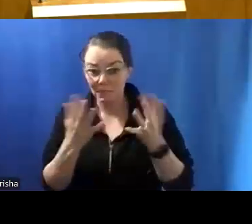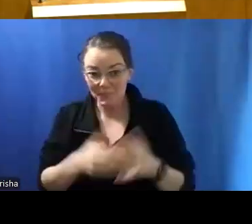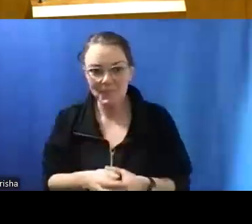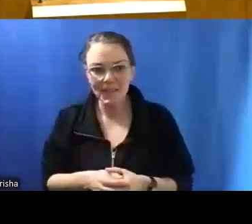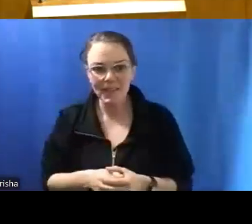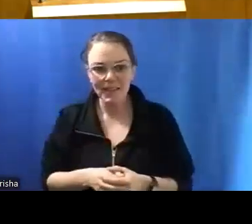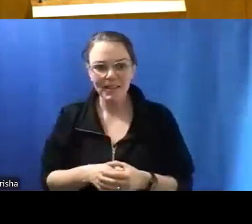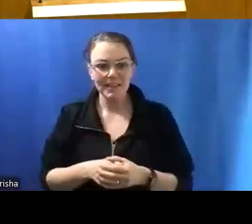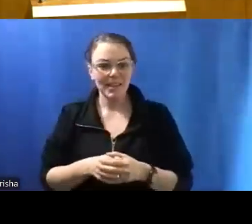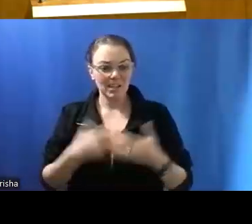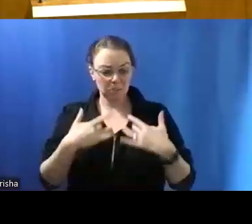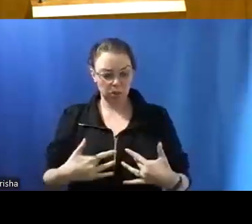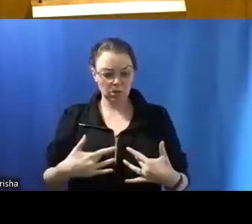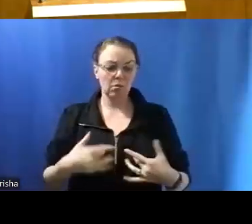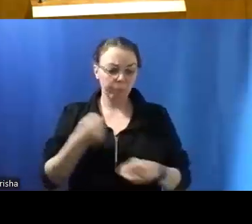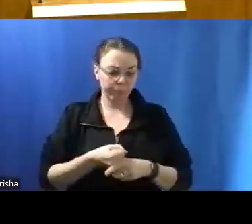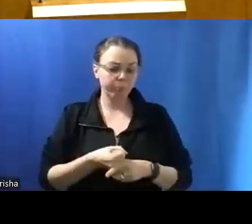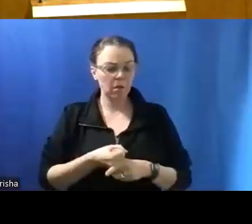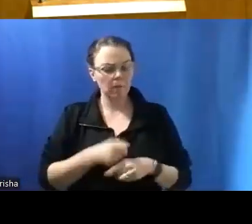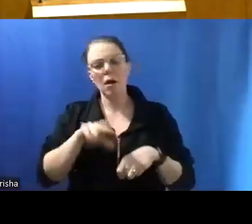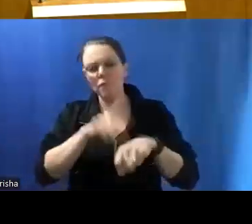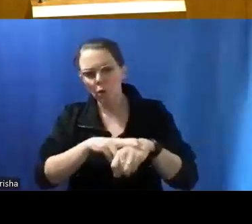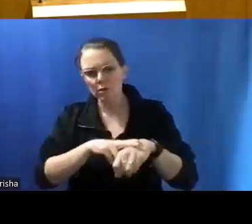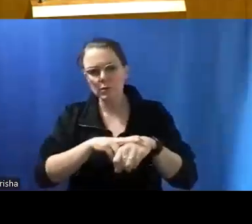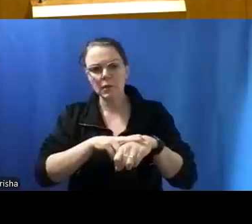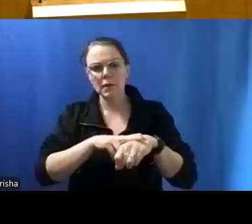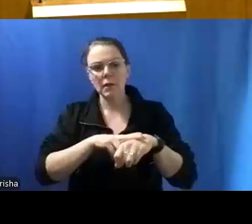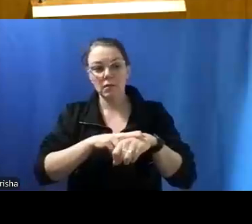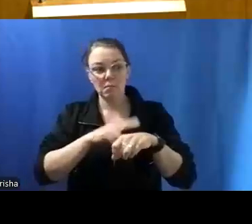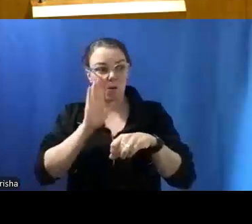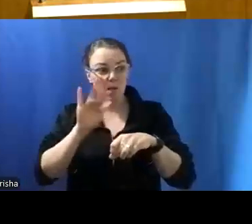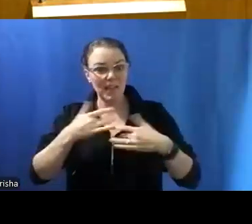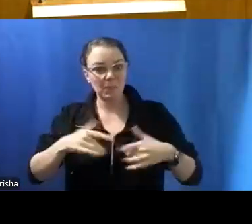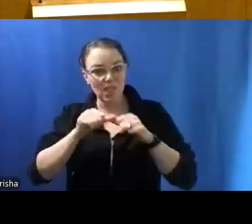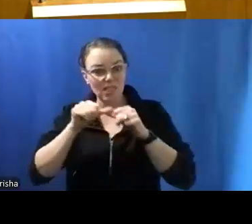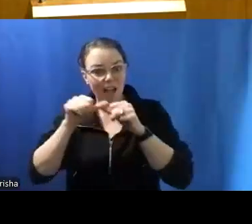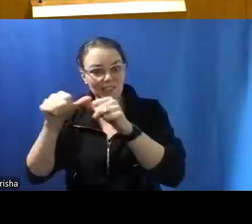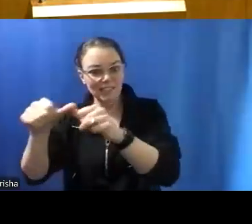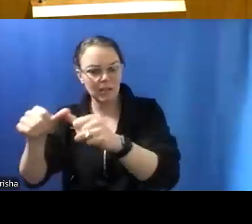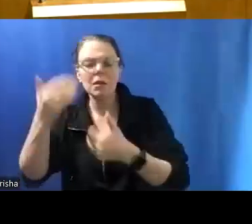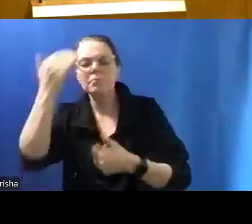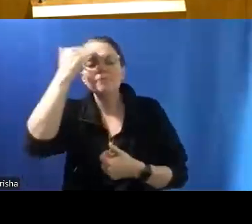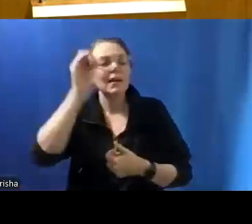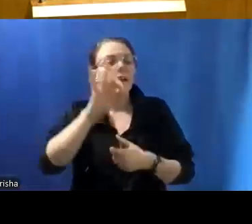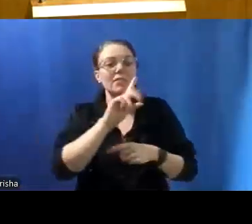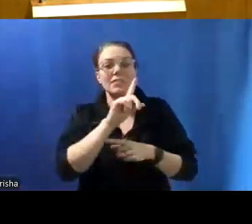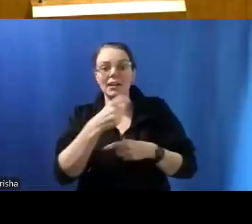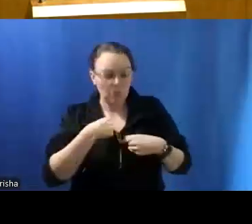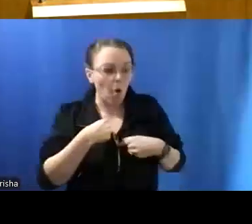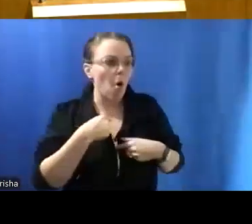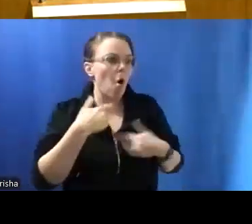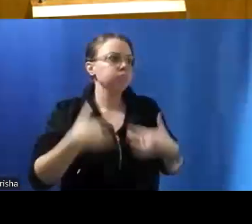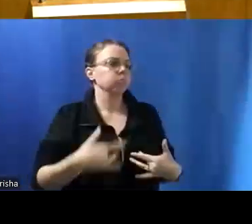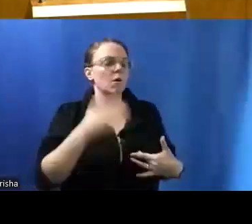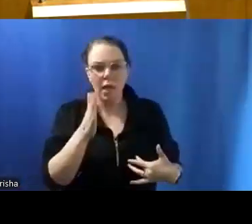this last? Because of course people are going to have a reaction emotionally if they find out they have an eye disease, and they go to the doctor